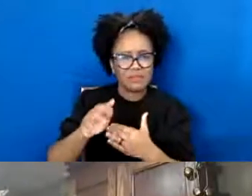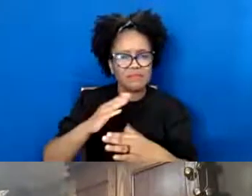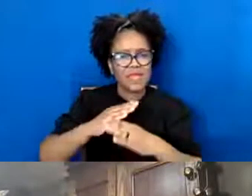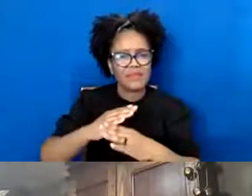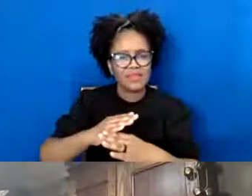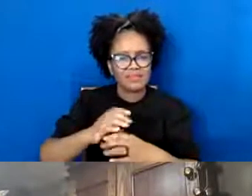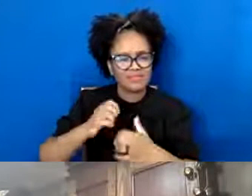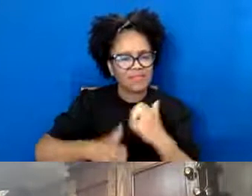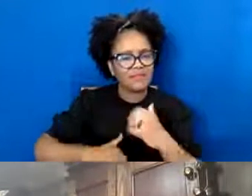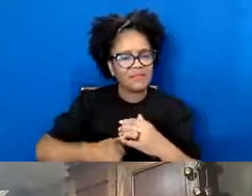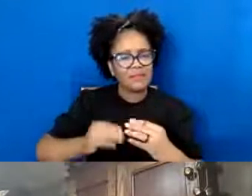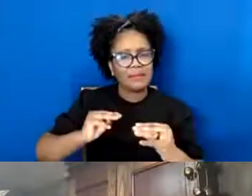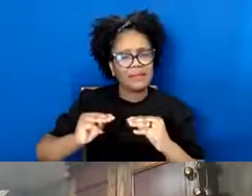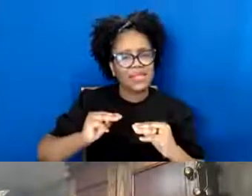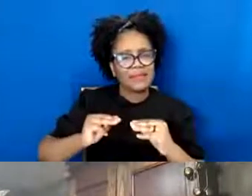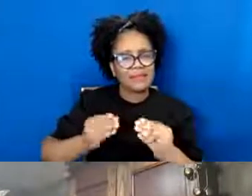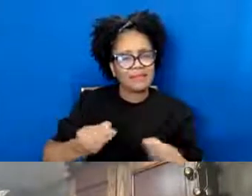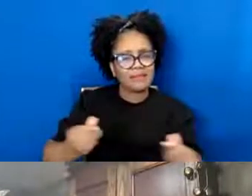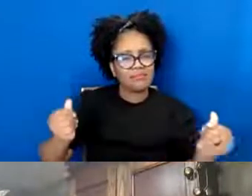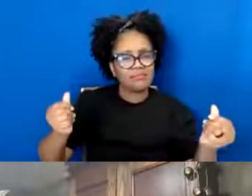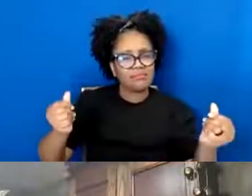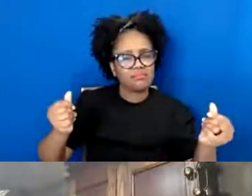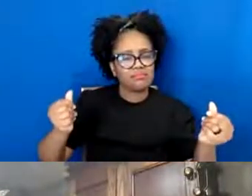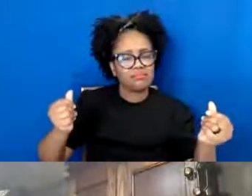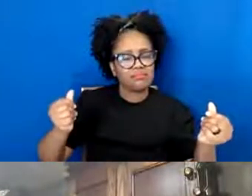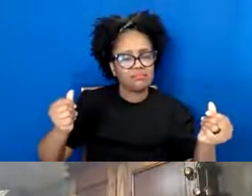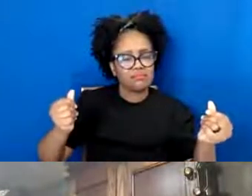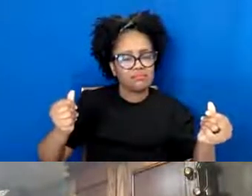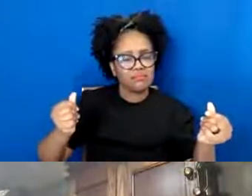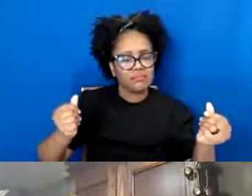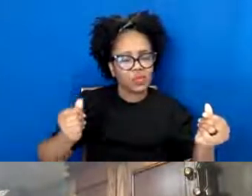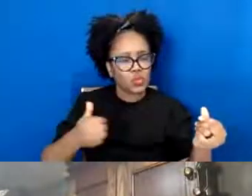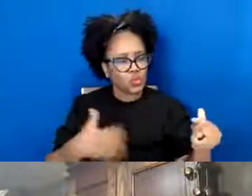Ooh, that's a cold ending right there. Savannah.